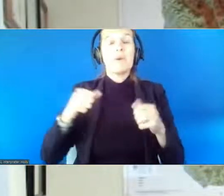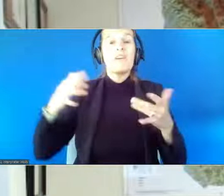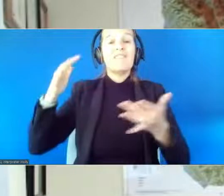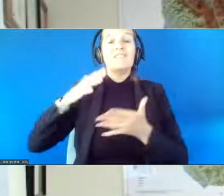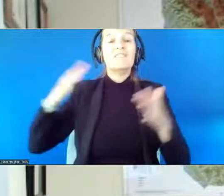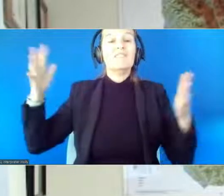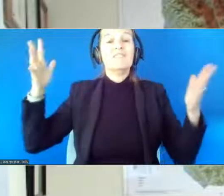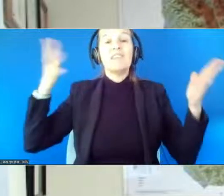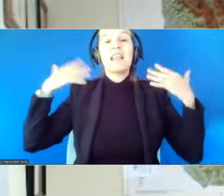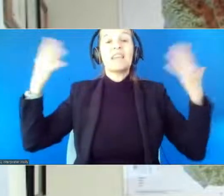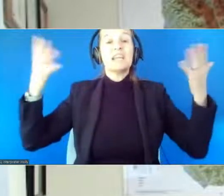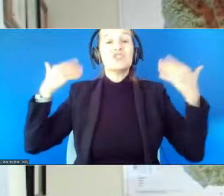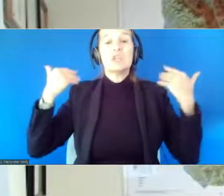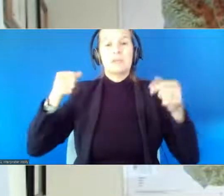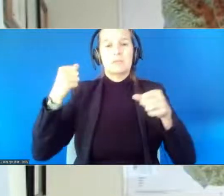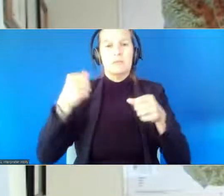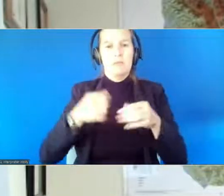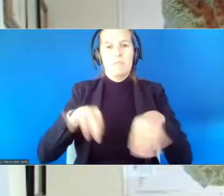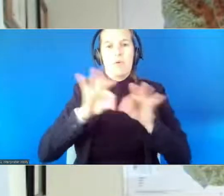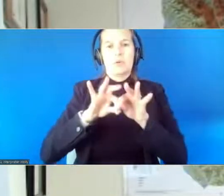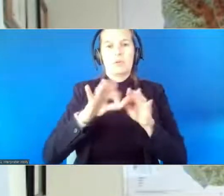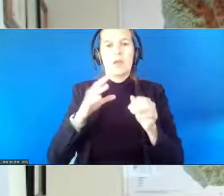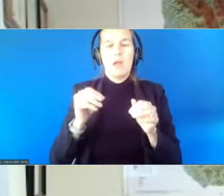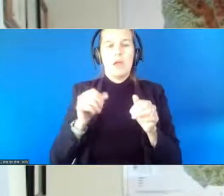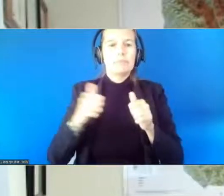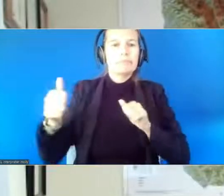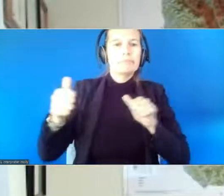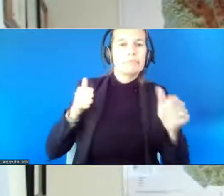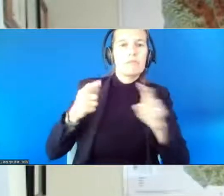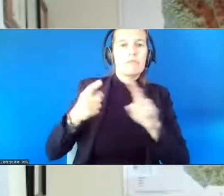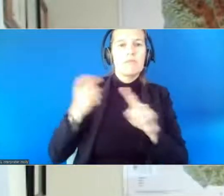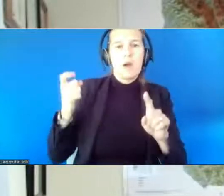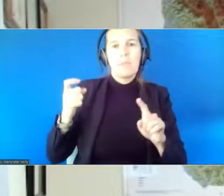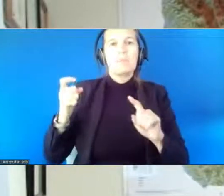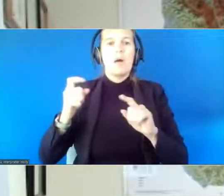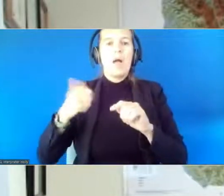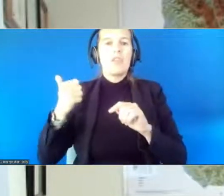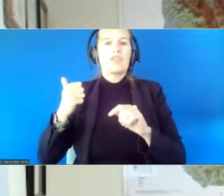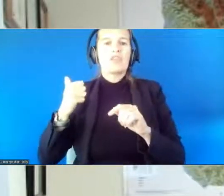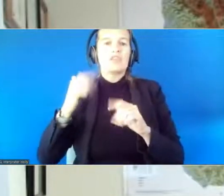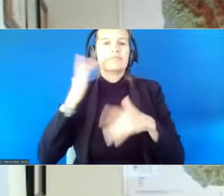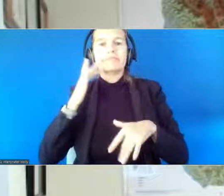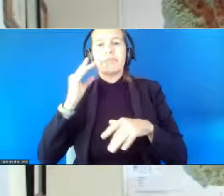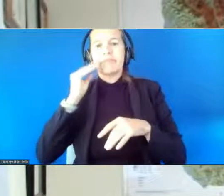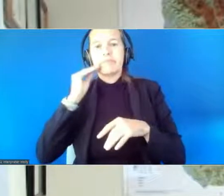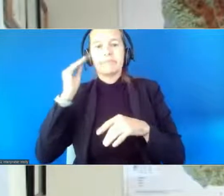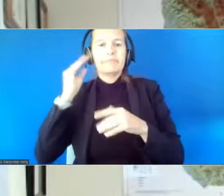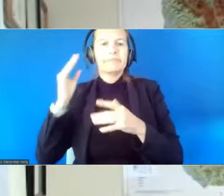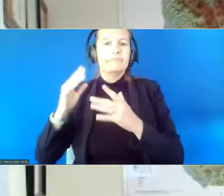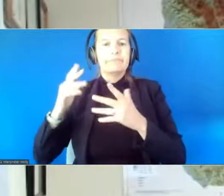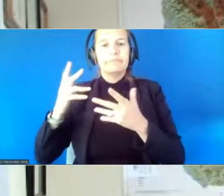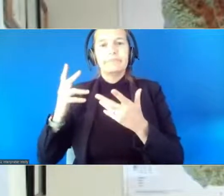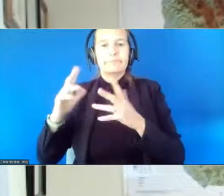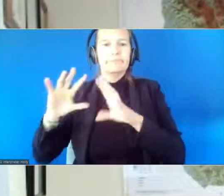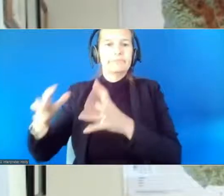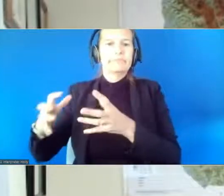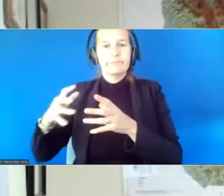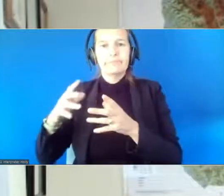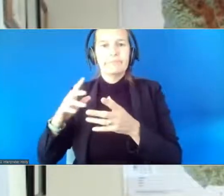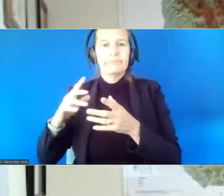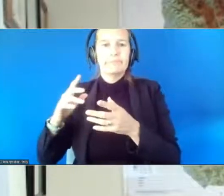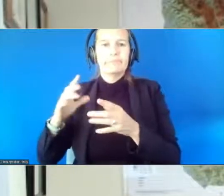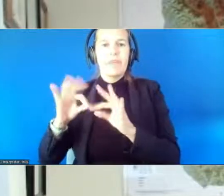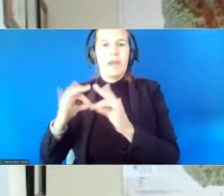keep distances from non-household members, and remember hand hygiene. For the upcoming Halloween and Dia de